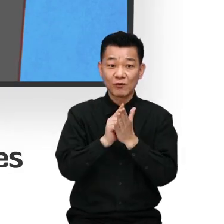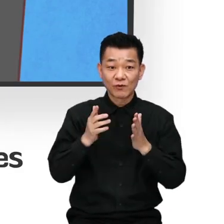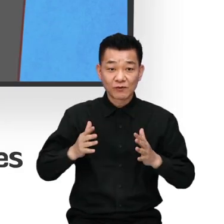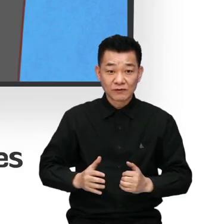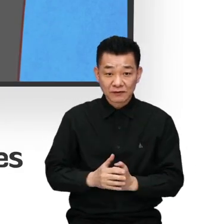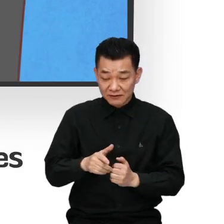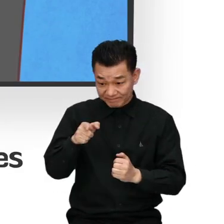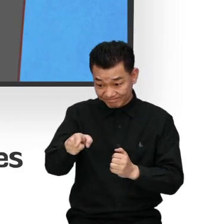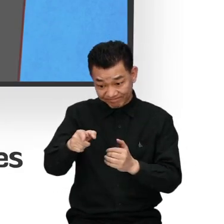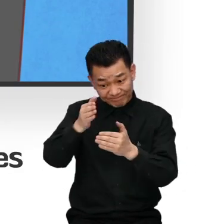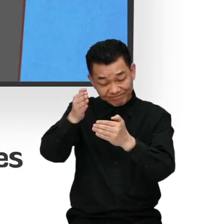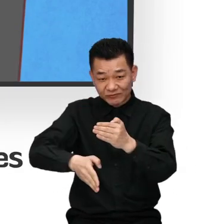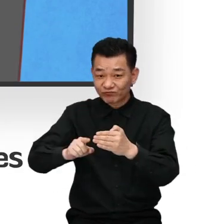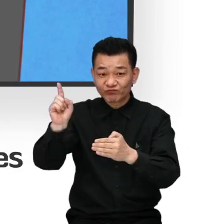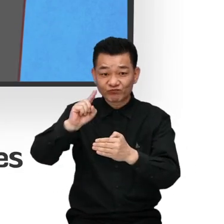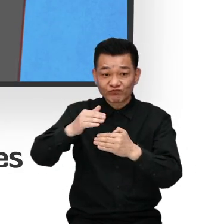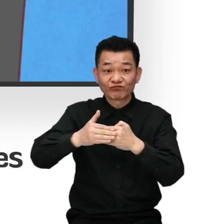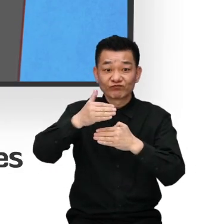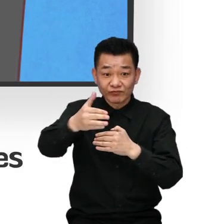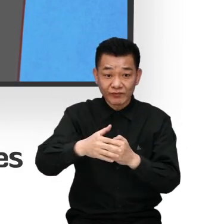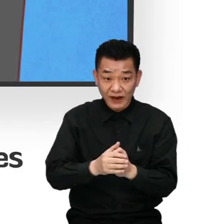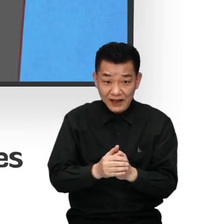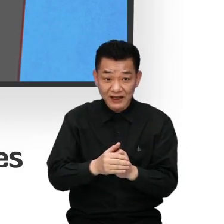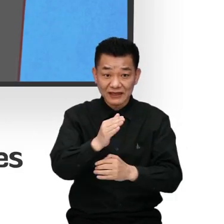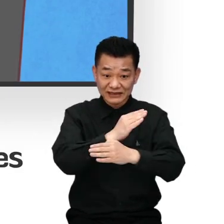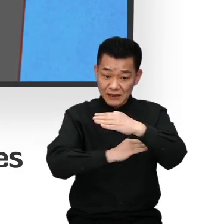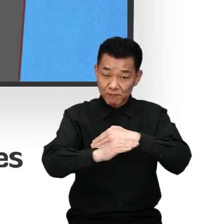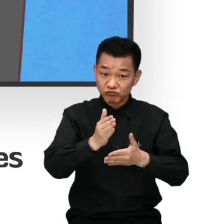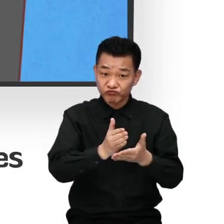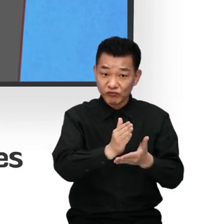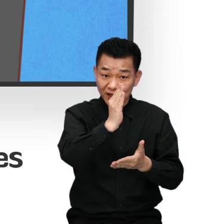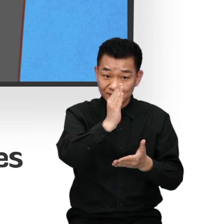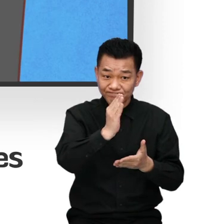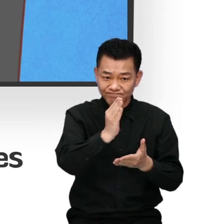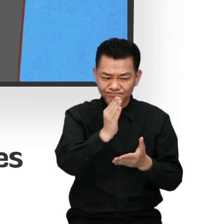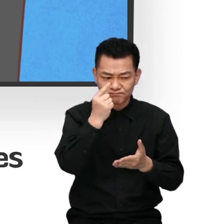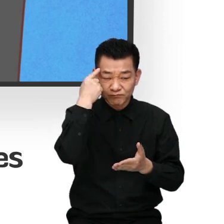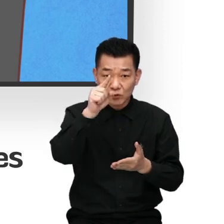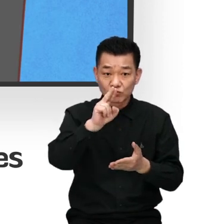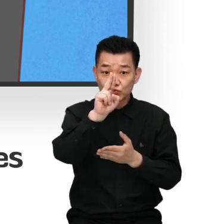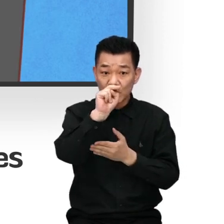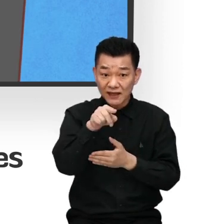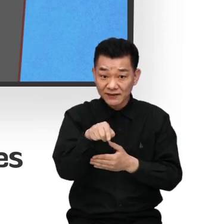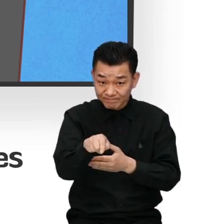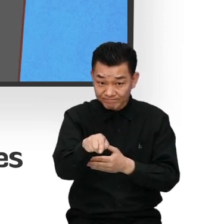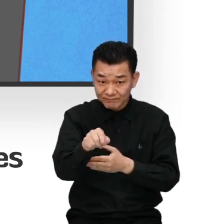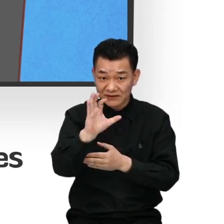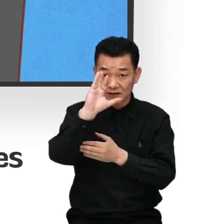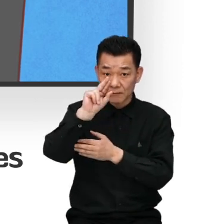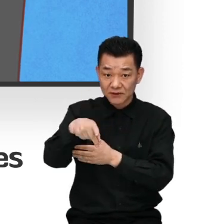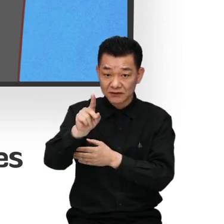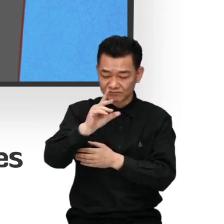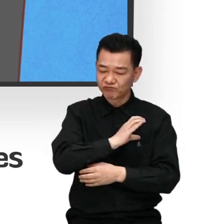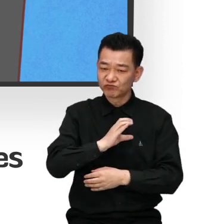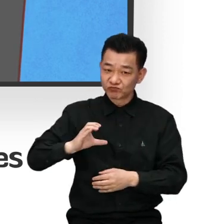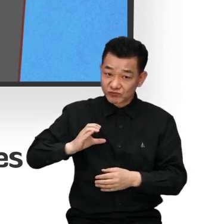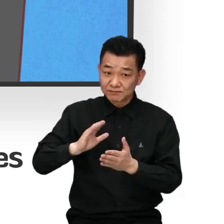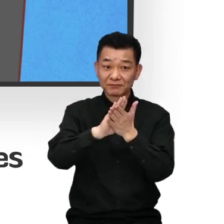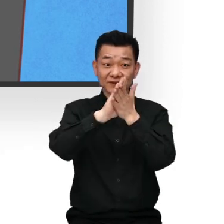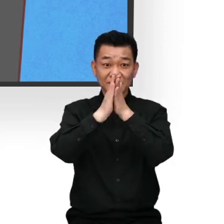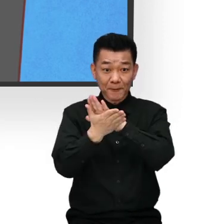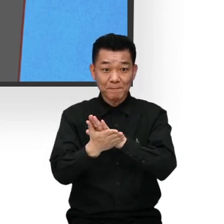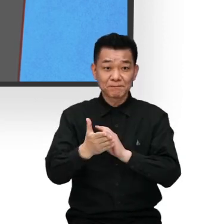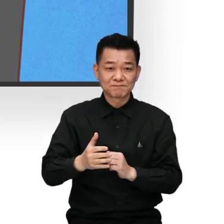This is not the end of the story. She has become a chairperson of the UN Committee on the Rights of Persons with